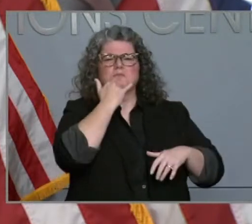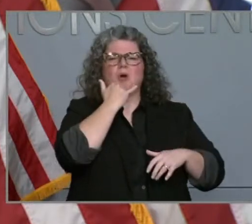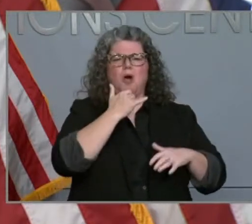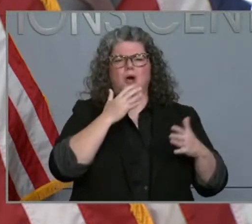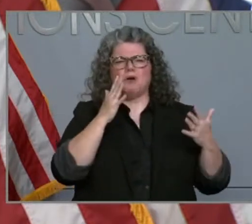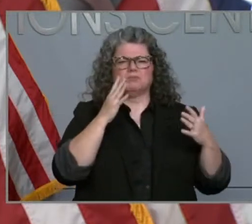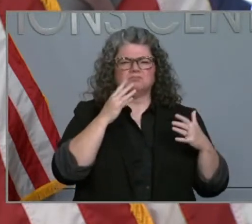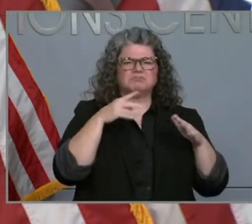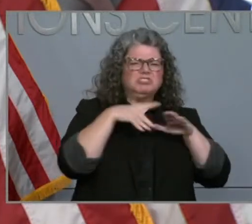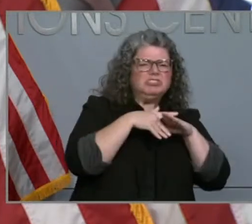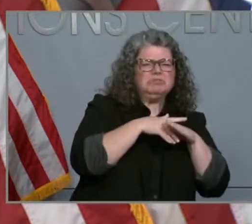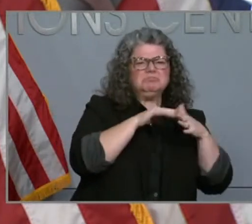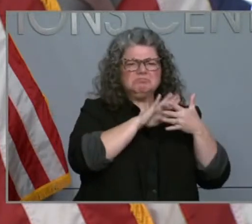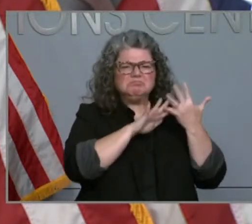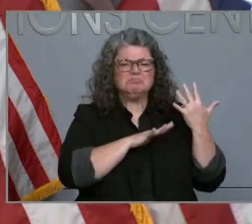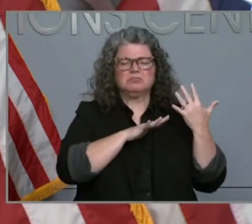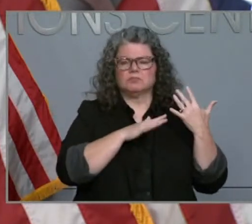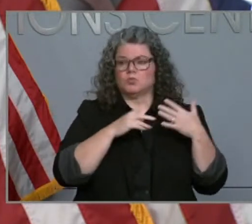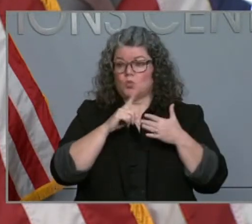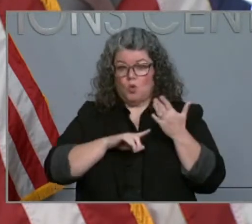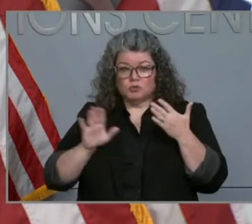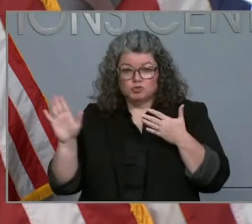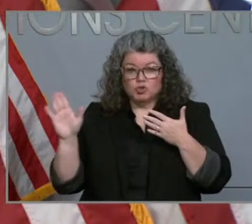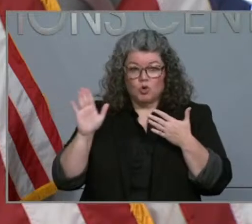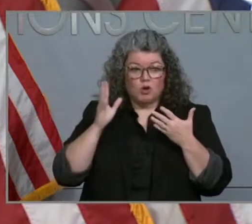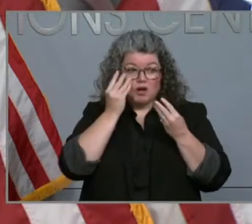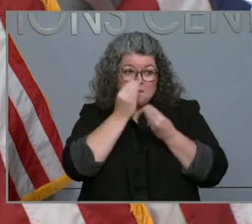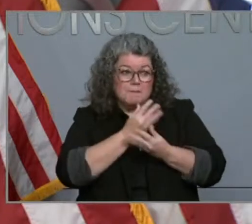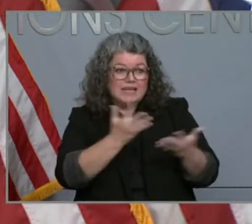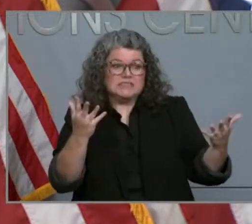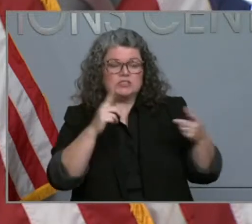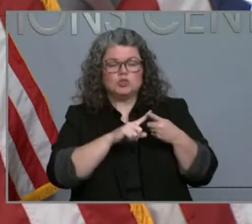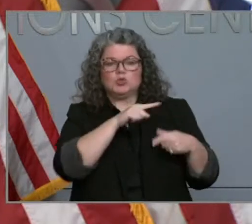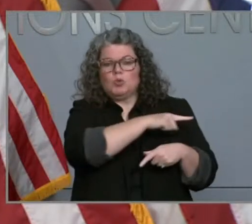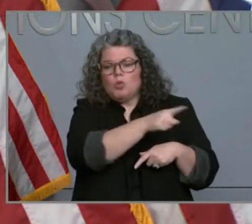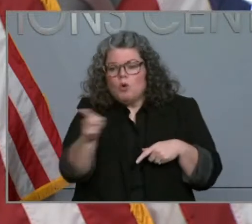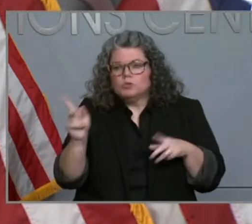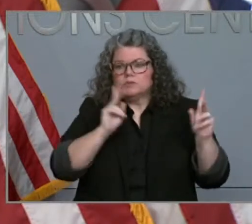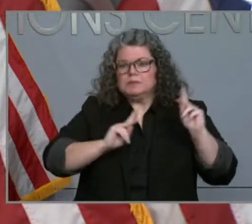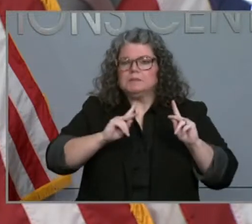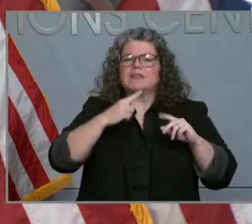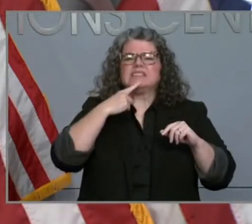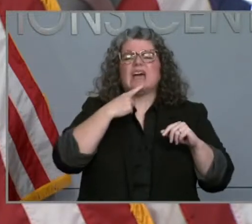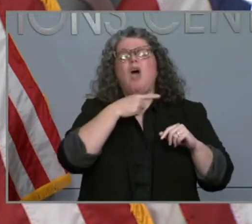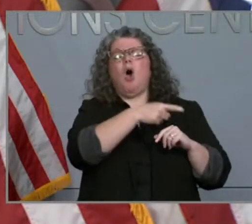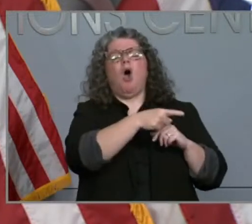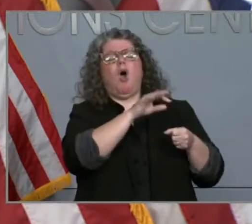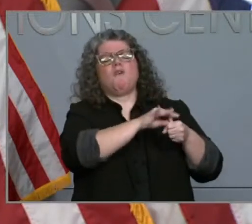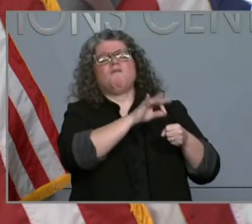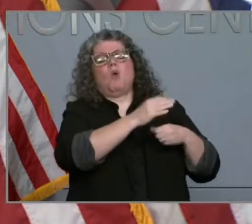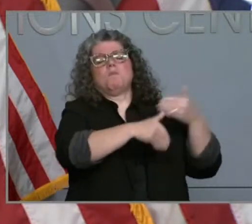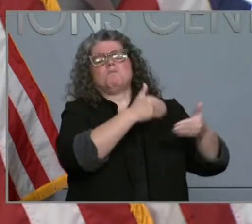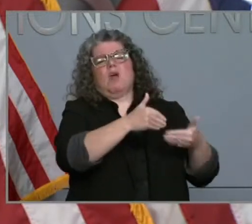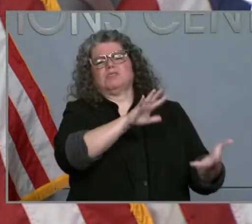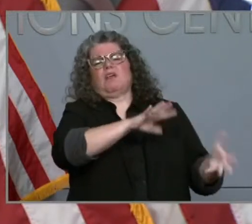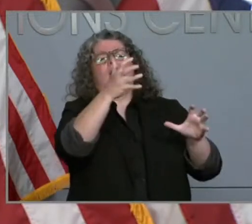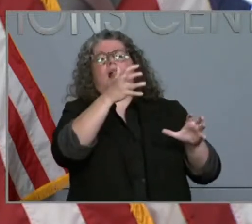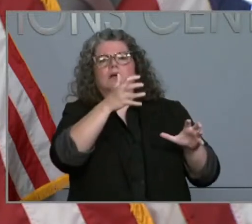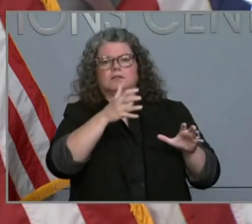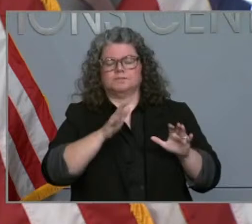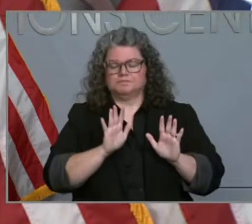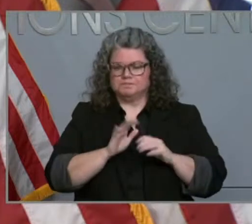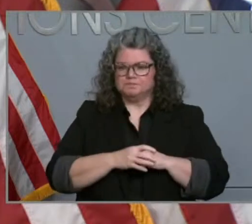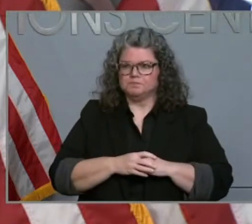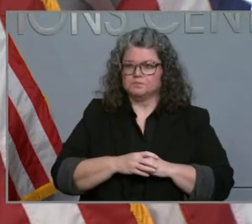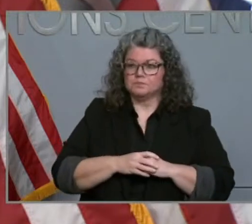What is your message to those people who will inevitably say something went wrong? Well, I hope